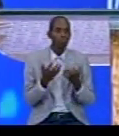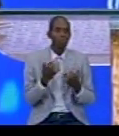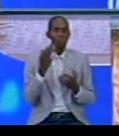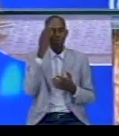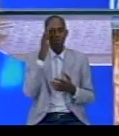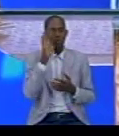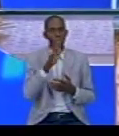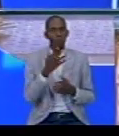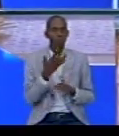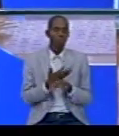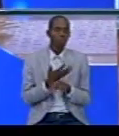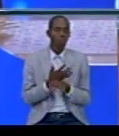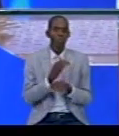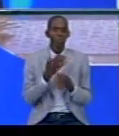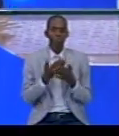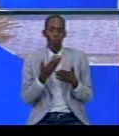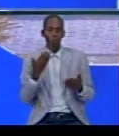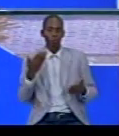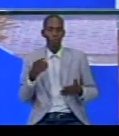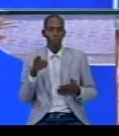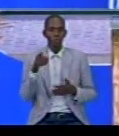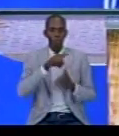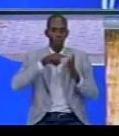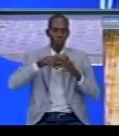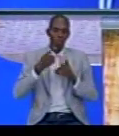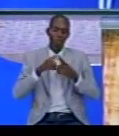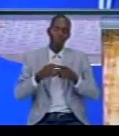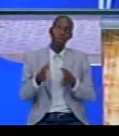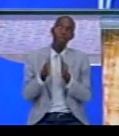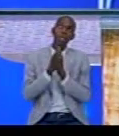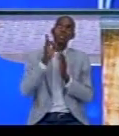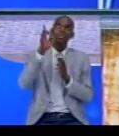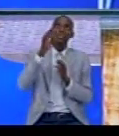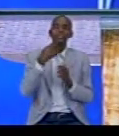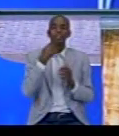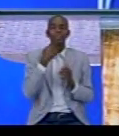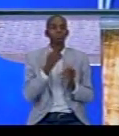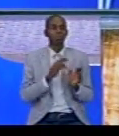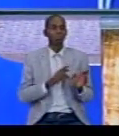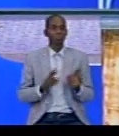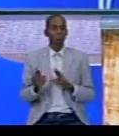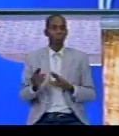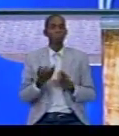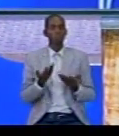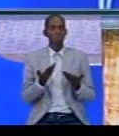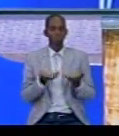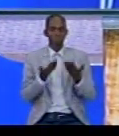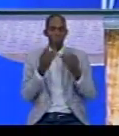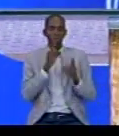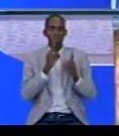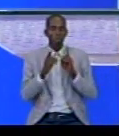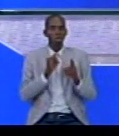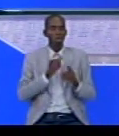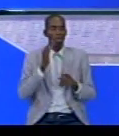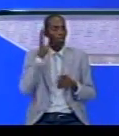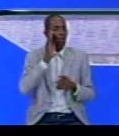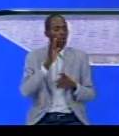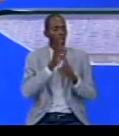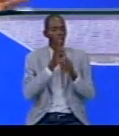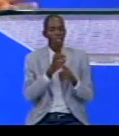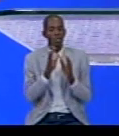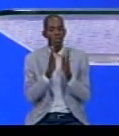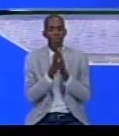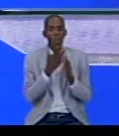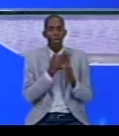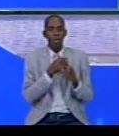petition. Even before we open our mouth, he said, I'm ready. Go on talking. I'm going to answer your prayer. And while they